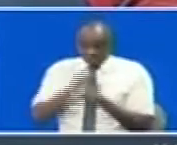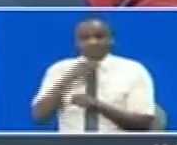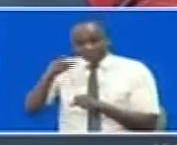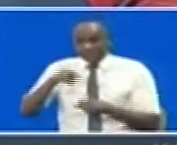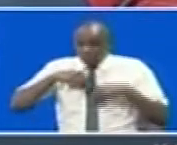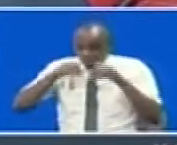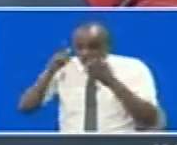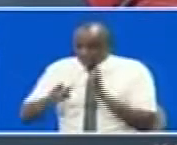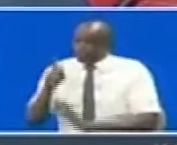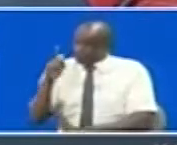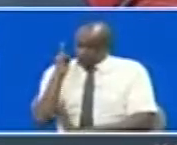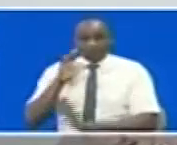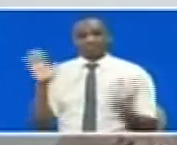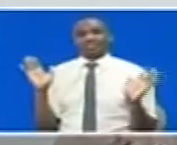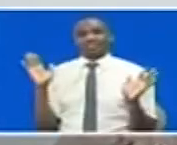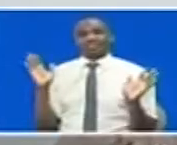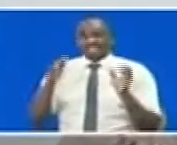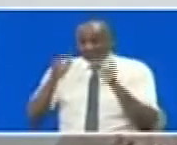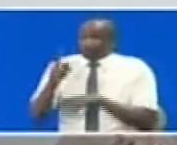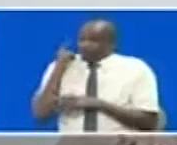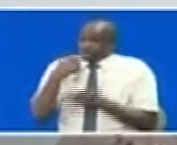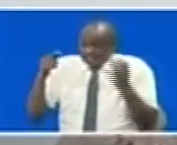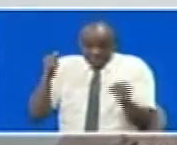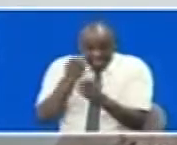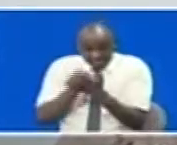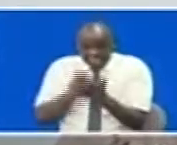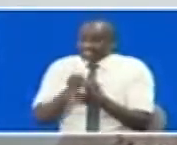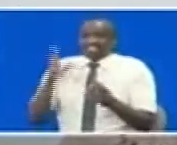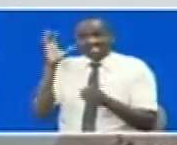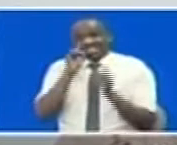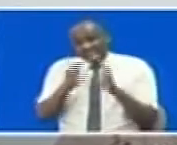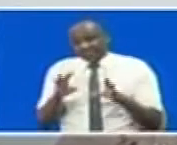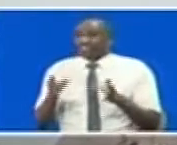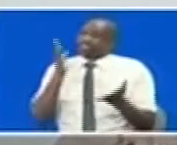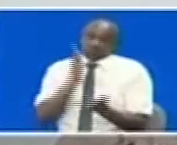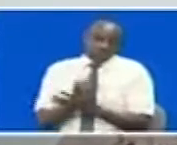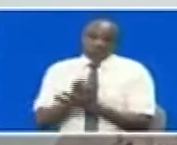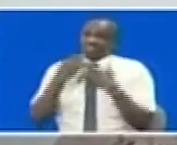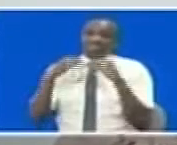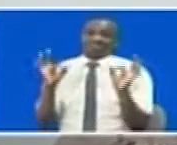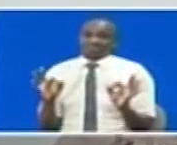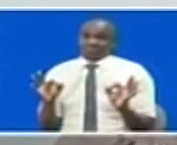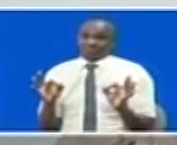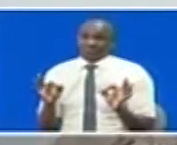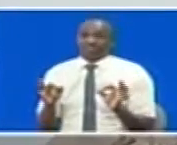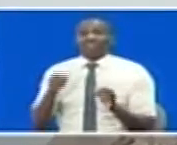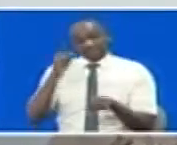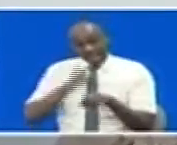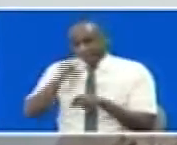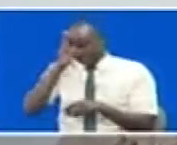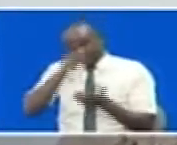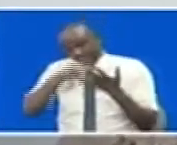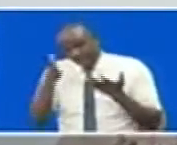them is the rule of law. And if the law says that the evidence is lacking, it is lacking, it is wanting. Failing by the police,